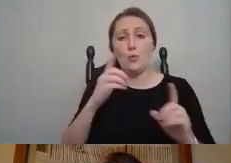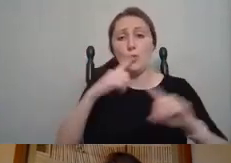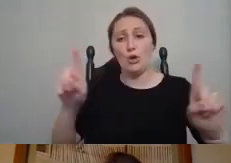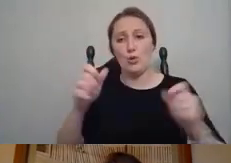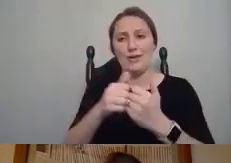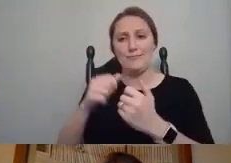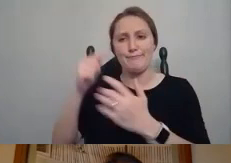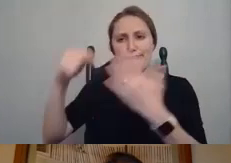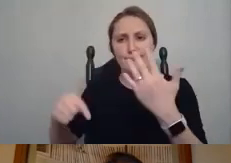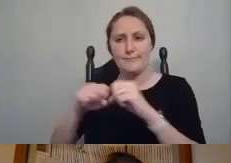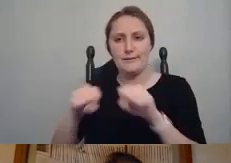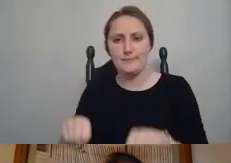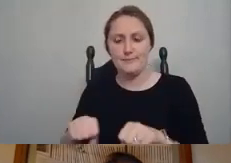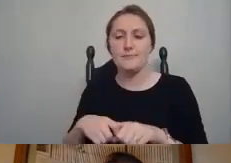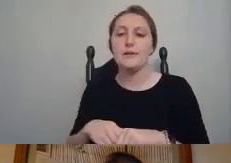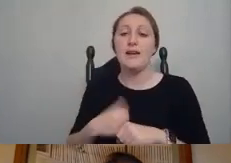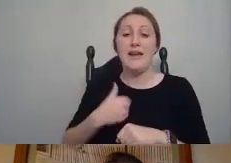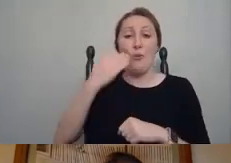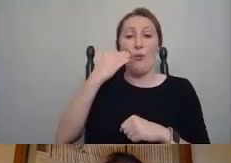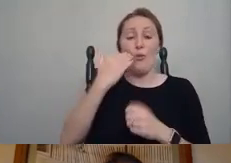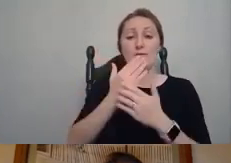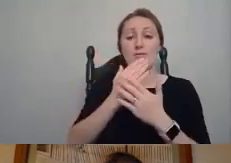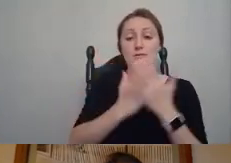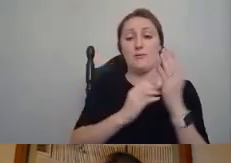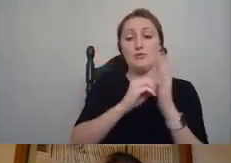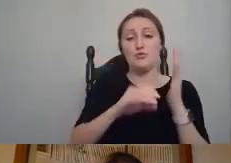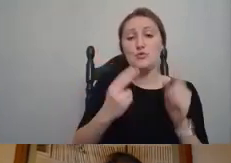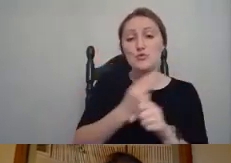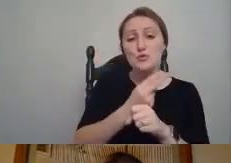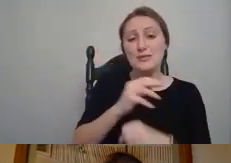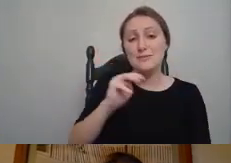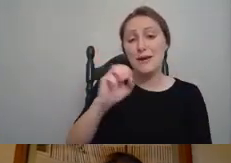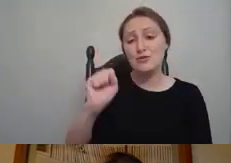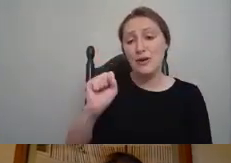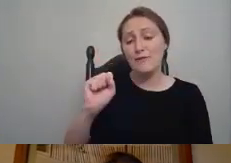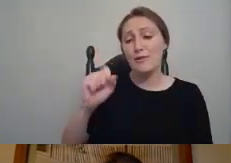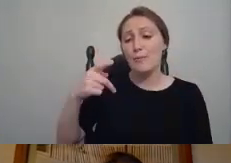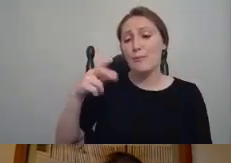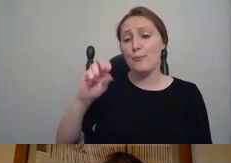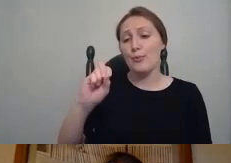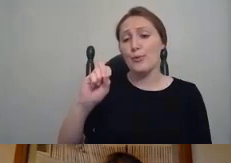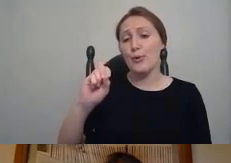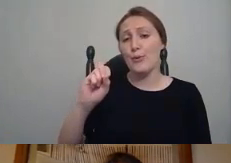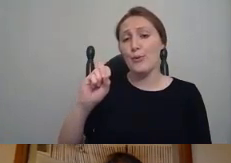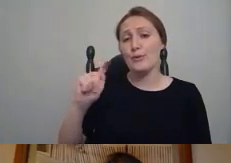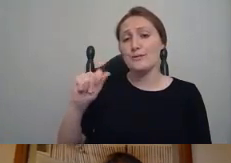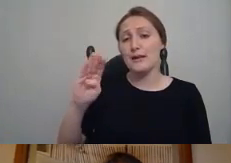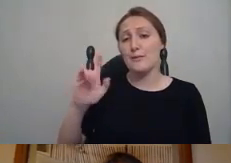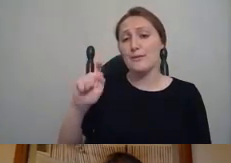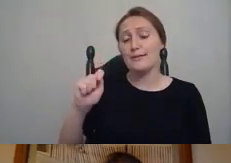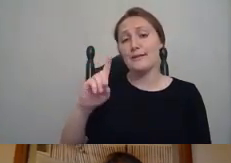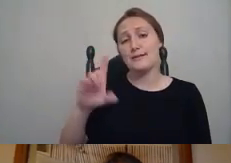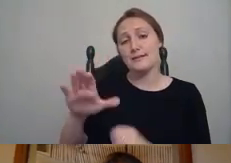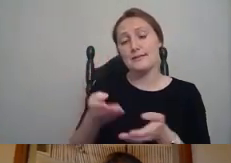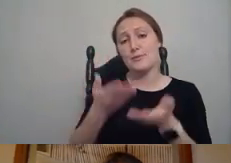I know we did have students using obviously the Microsoft Pro tablet that was provided by the district. And I